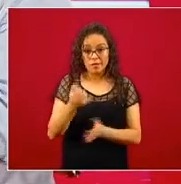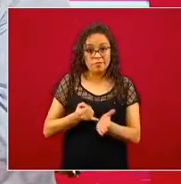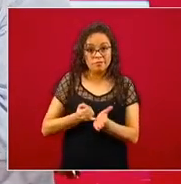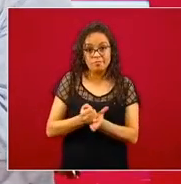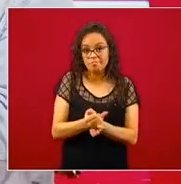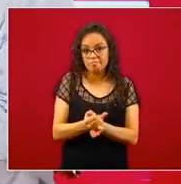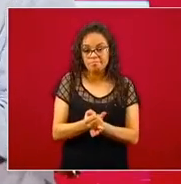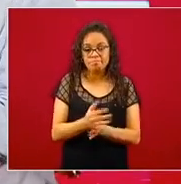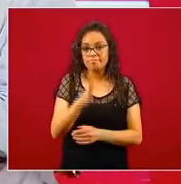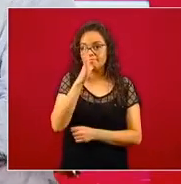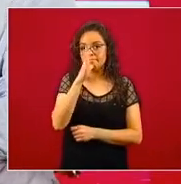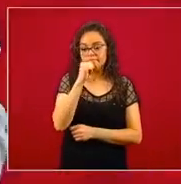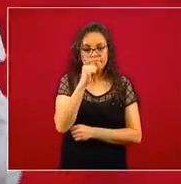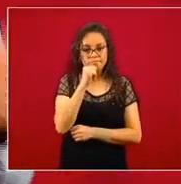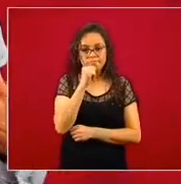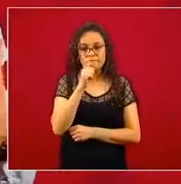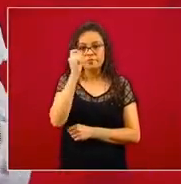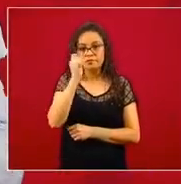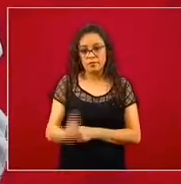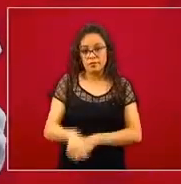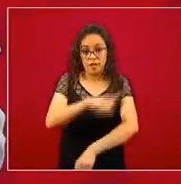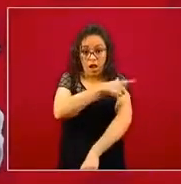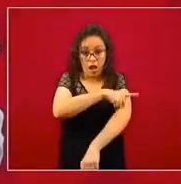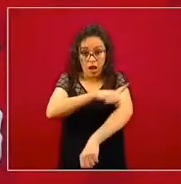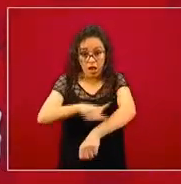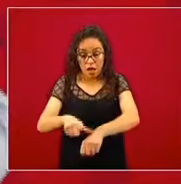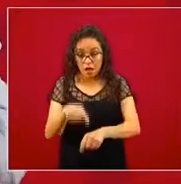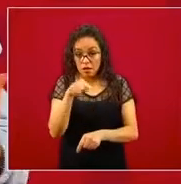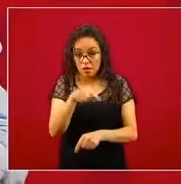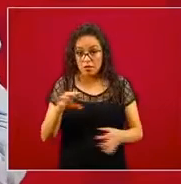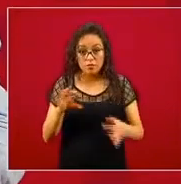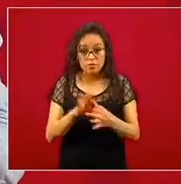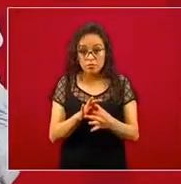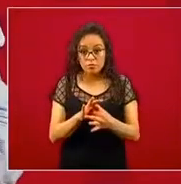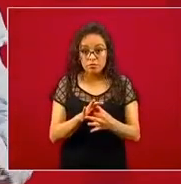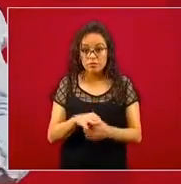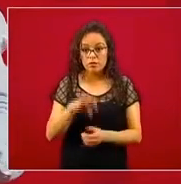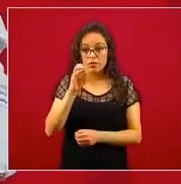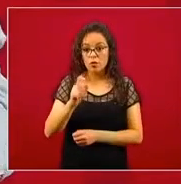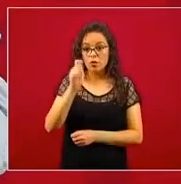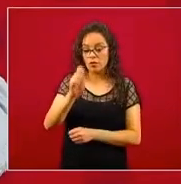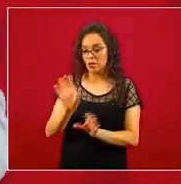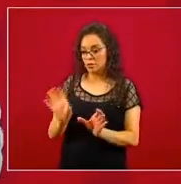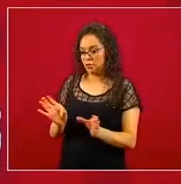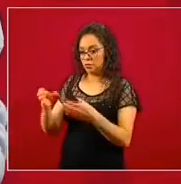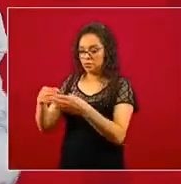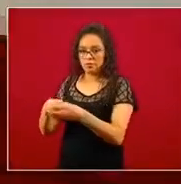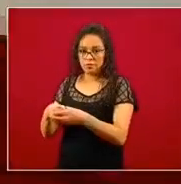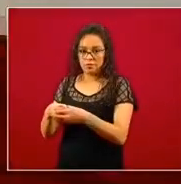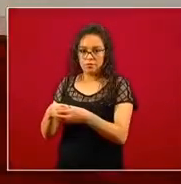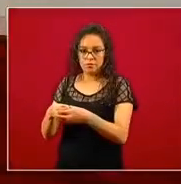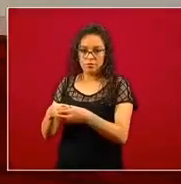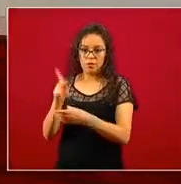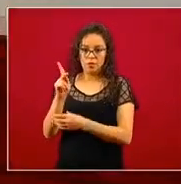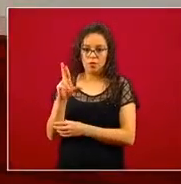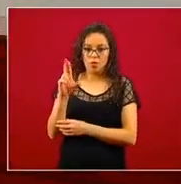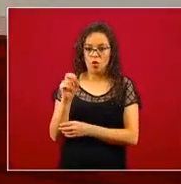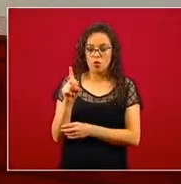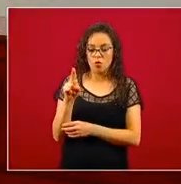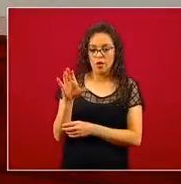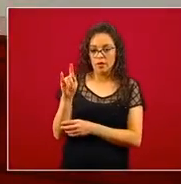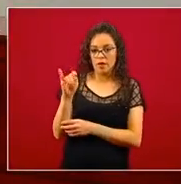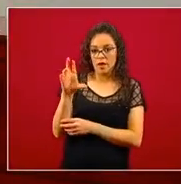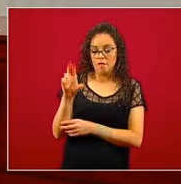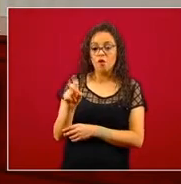level, wherever we might think that the matches could take place. And of course, for the personnel